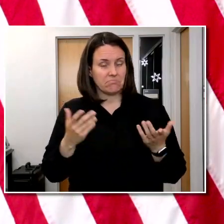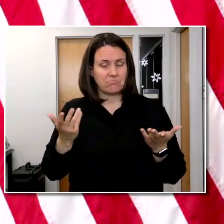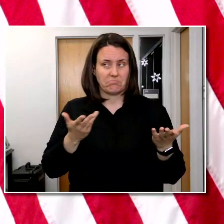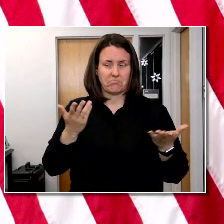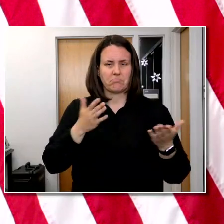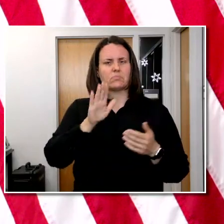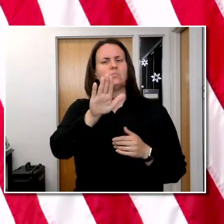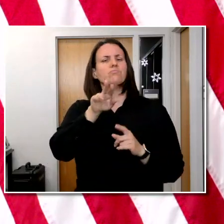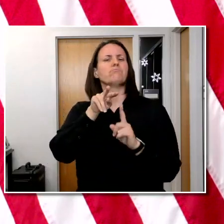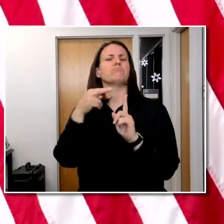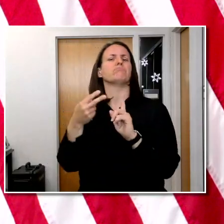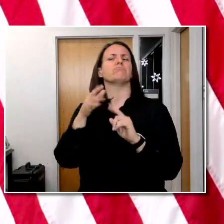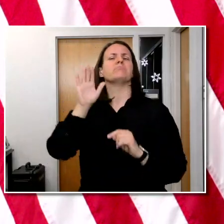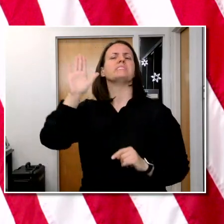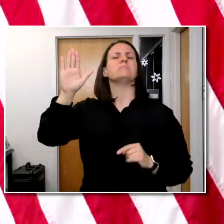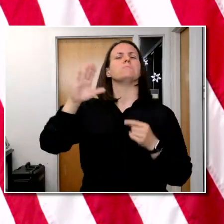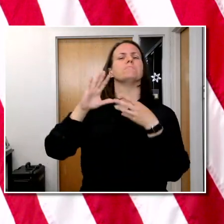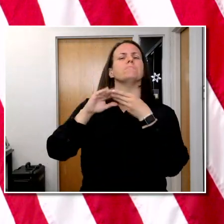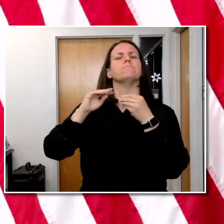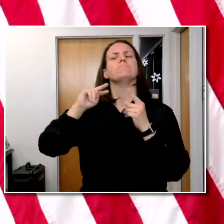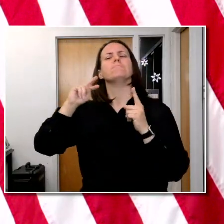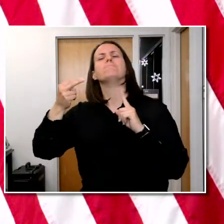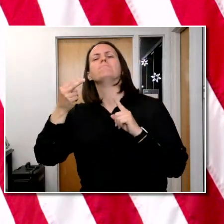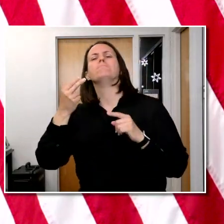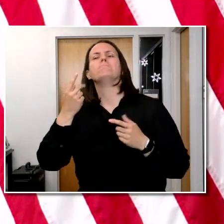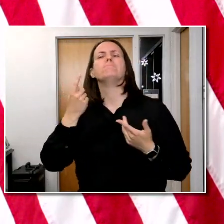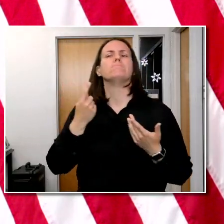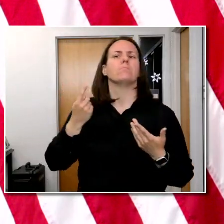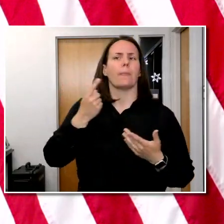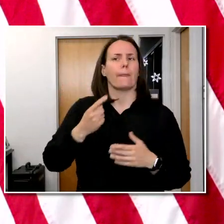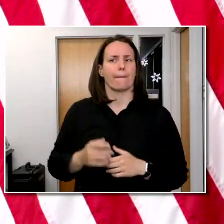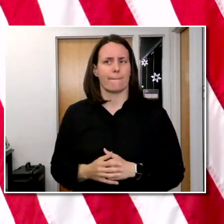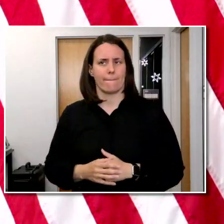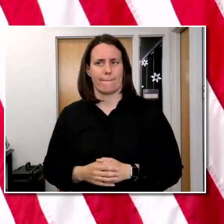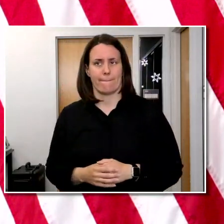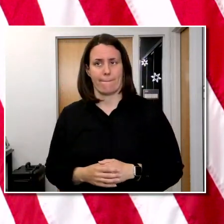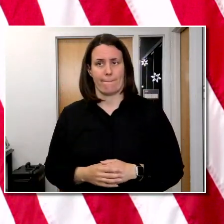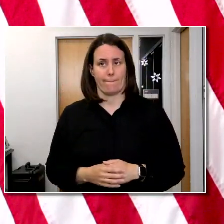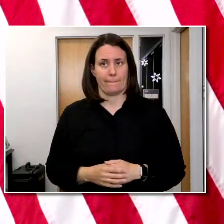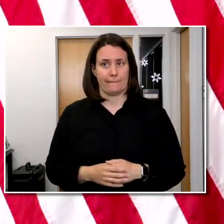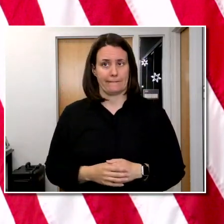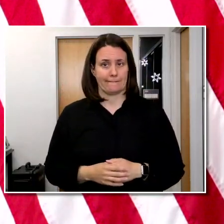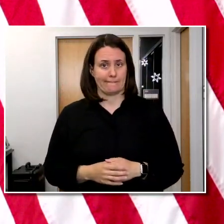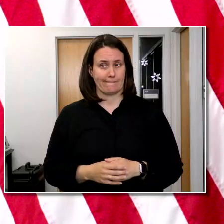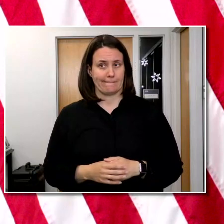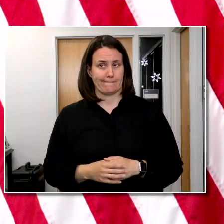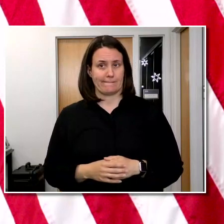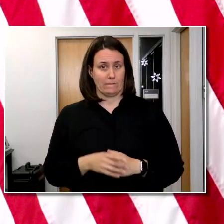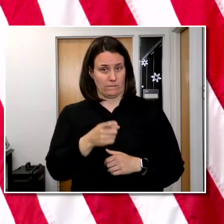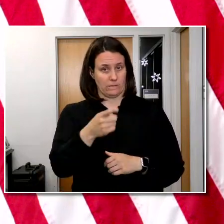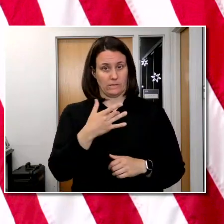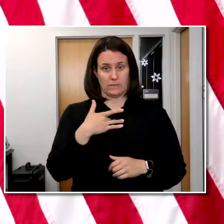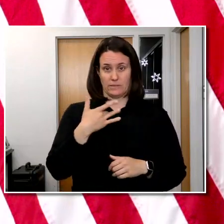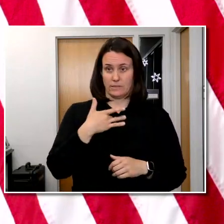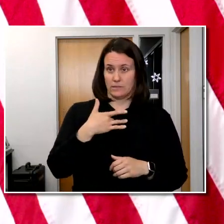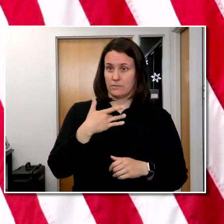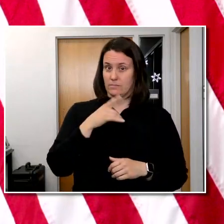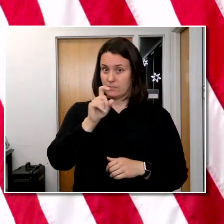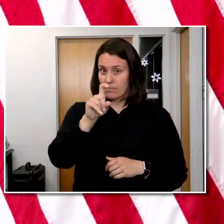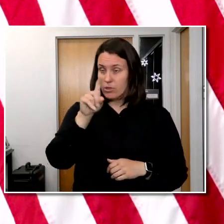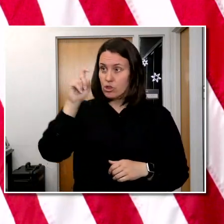do you think that the government will remain closed, and do you think it should remain closed? or the safer at home order should